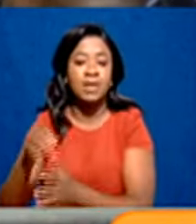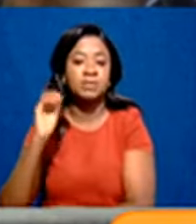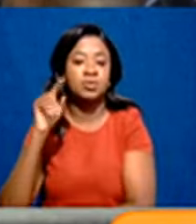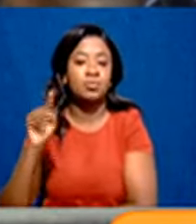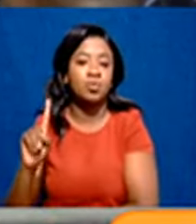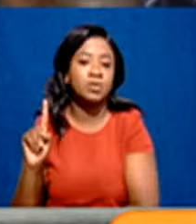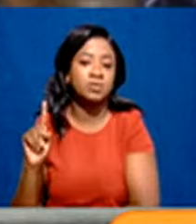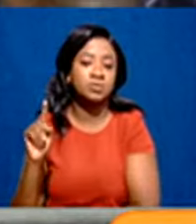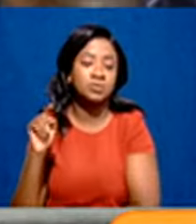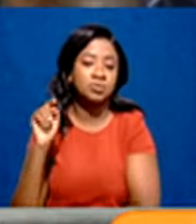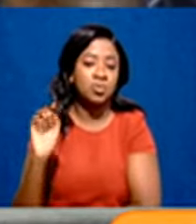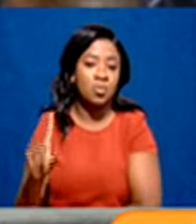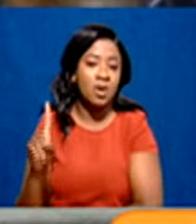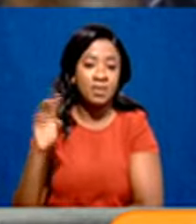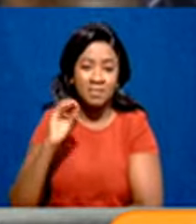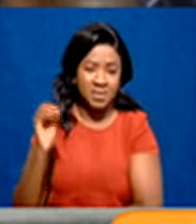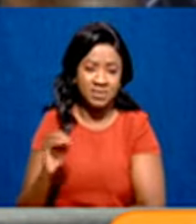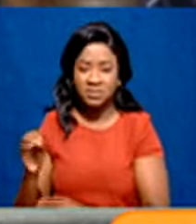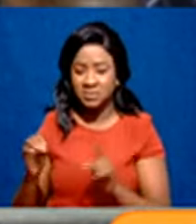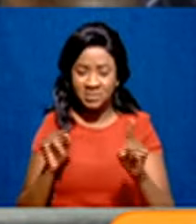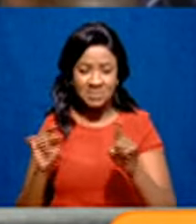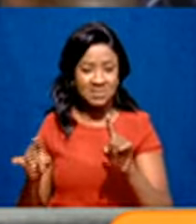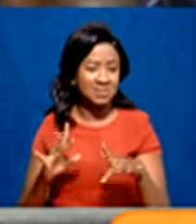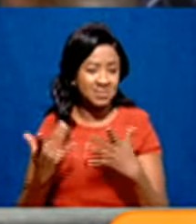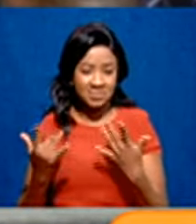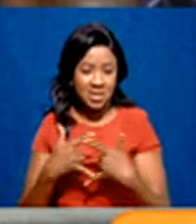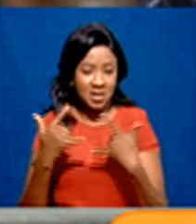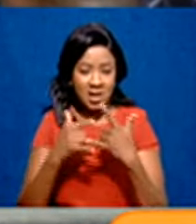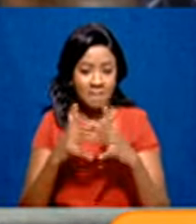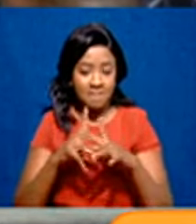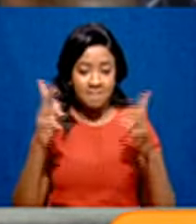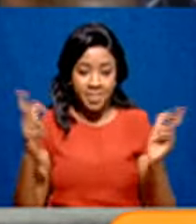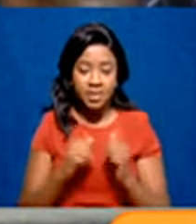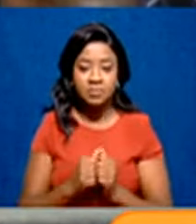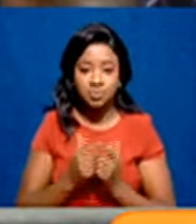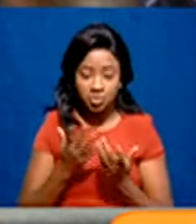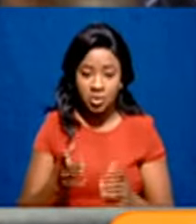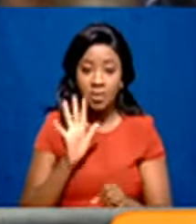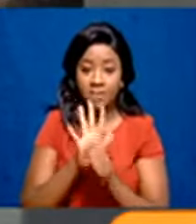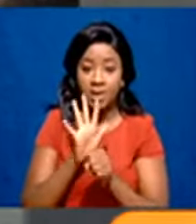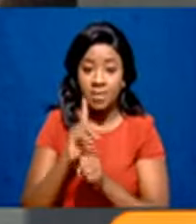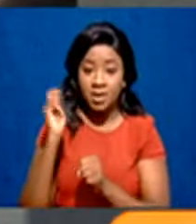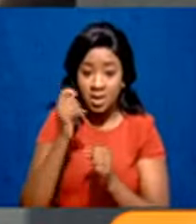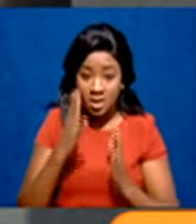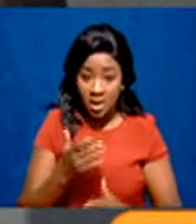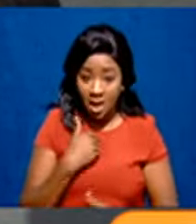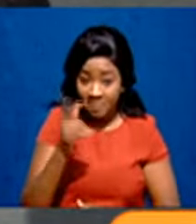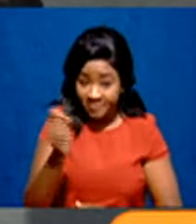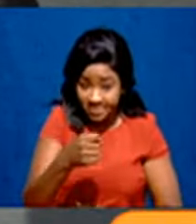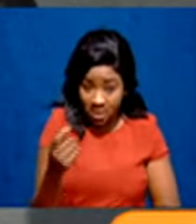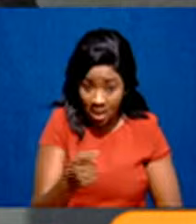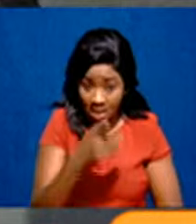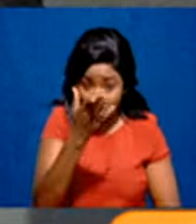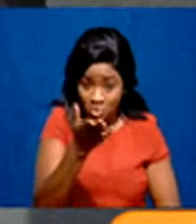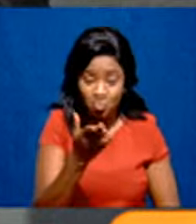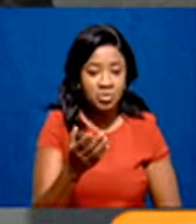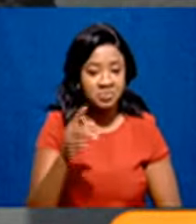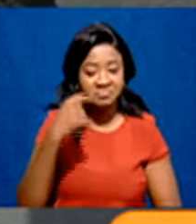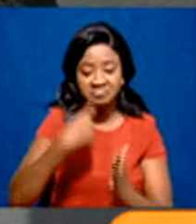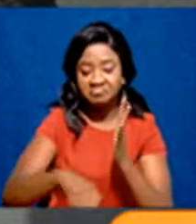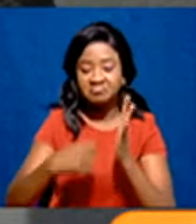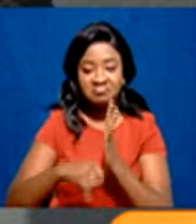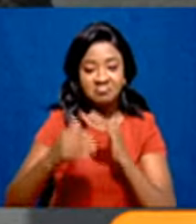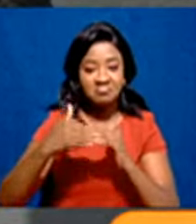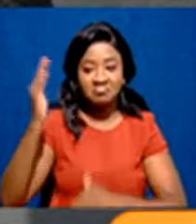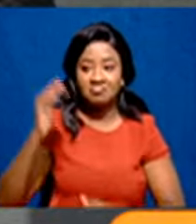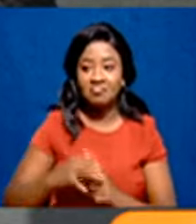current maximum of 1,700 shillings contribution, exposing employed Kenyans to higher deductions. No contributions